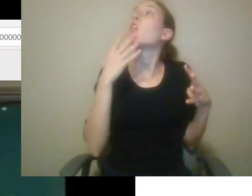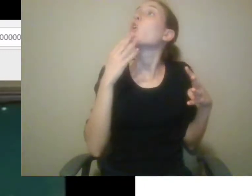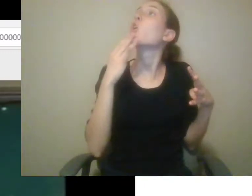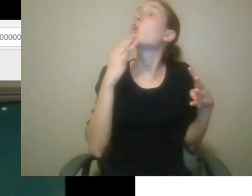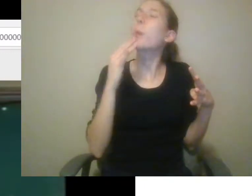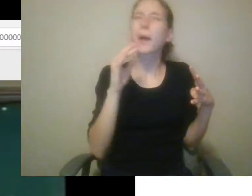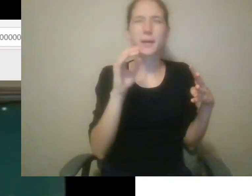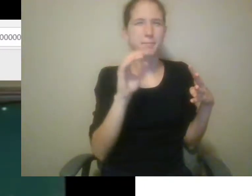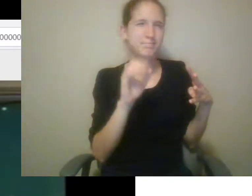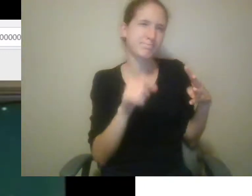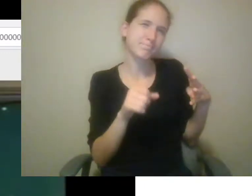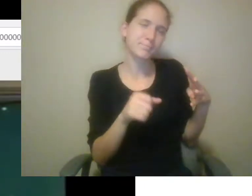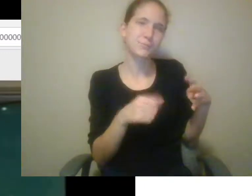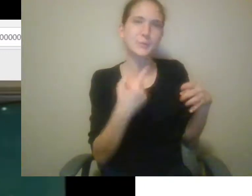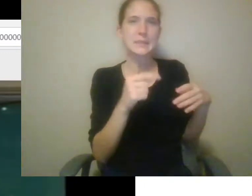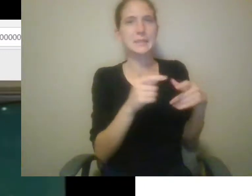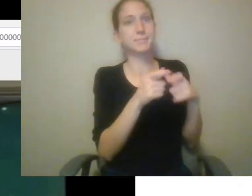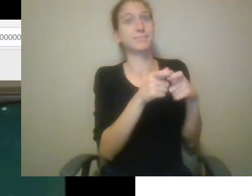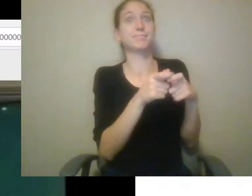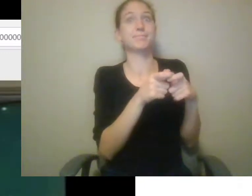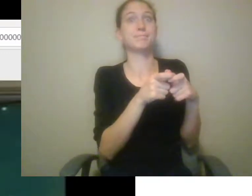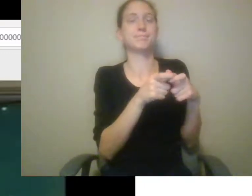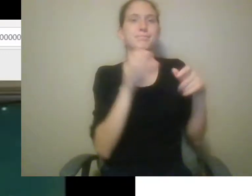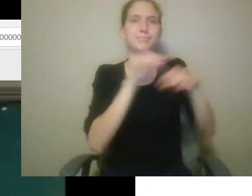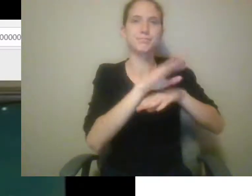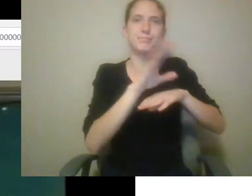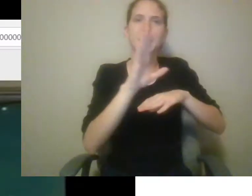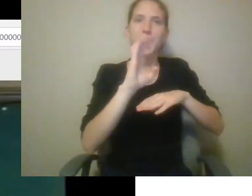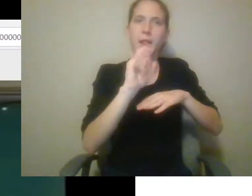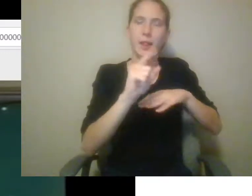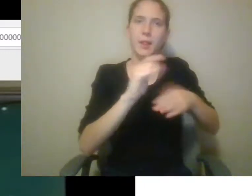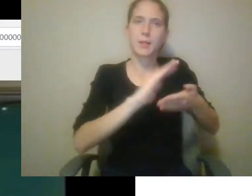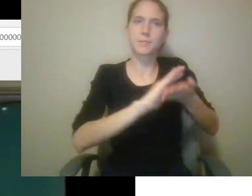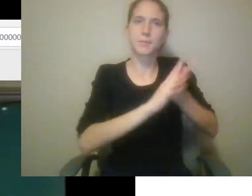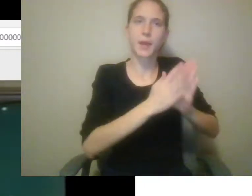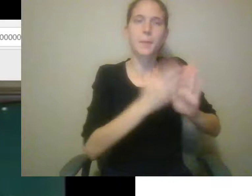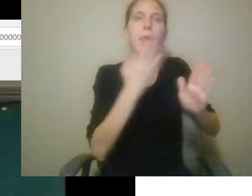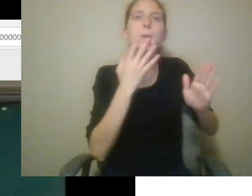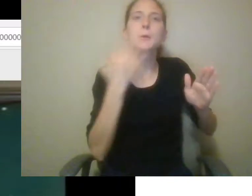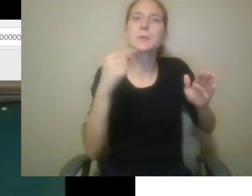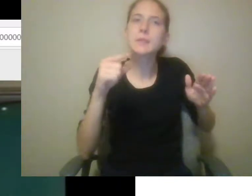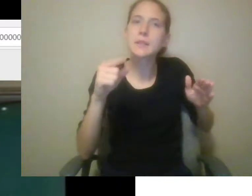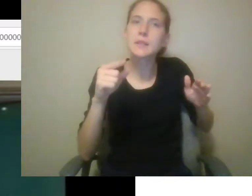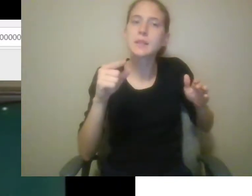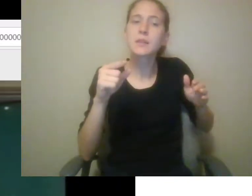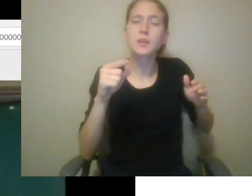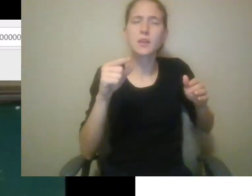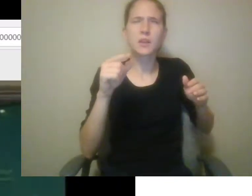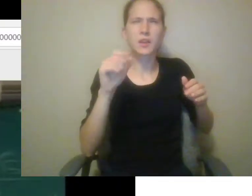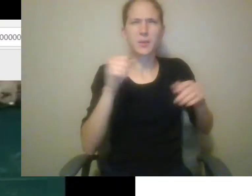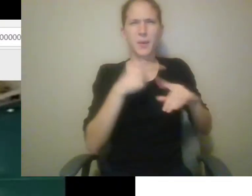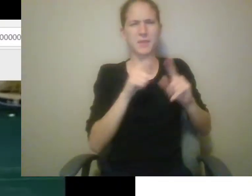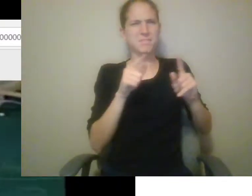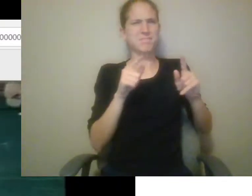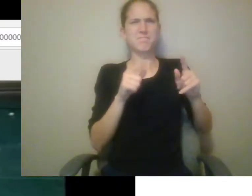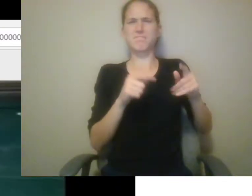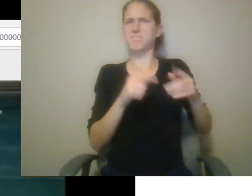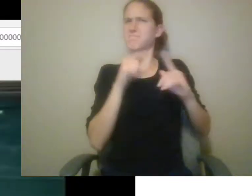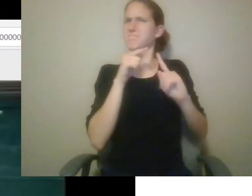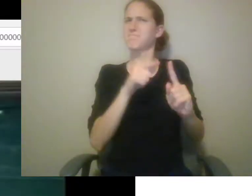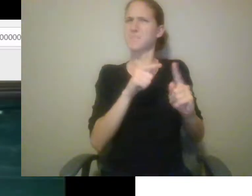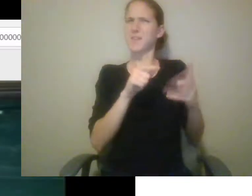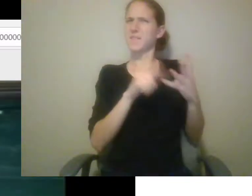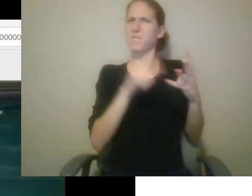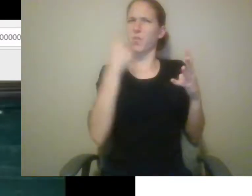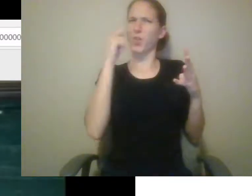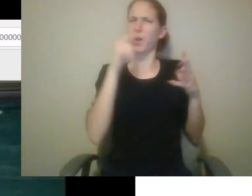does give the cell color, okay? It does give the green color in plants. But what does it do in this food making process? Anybody have any ideas or